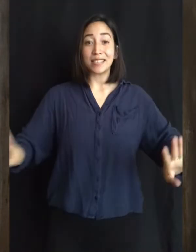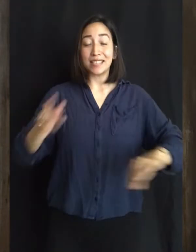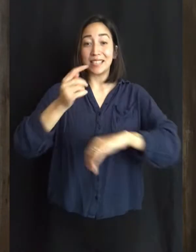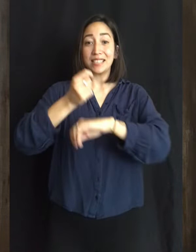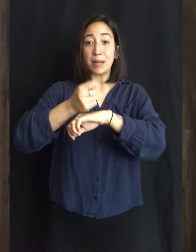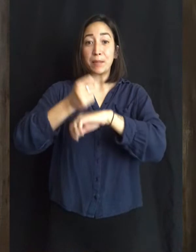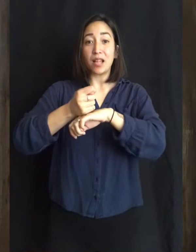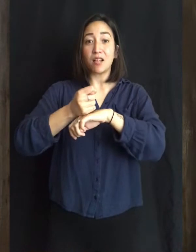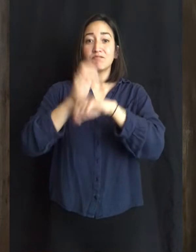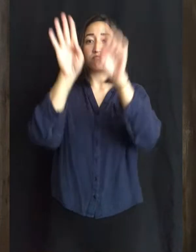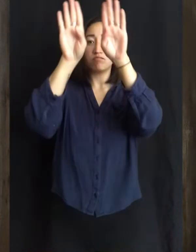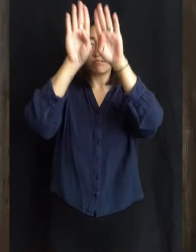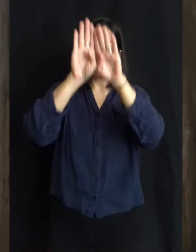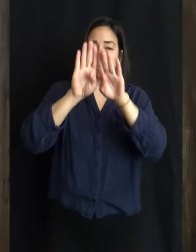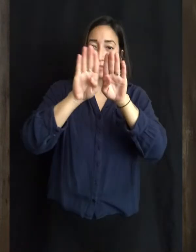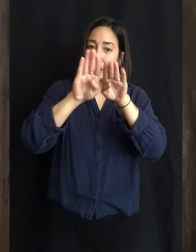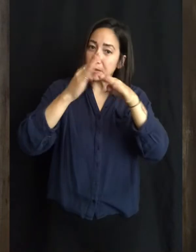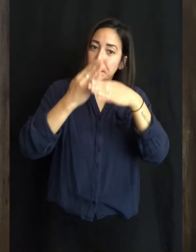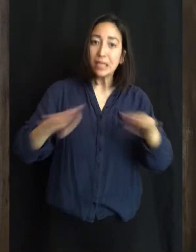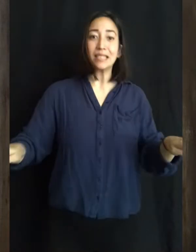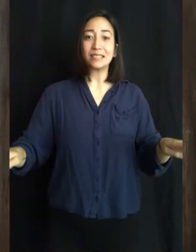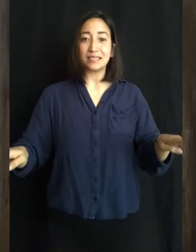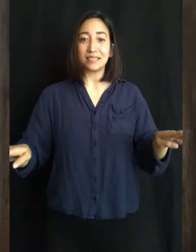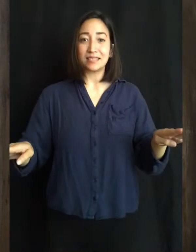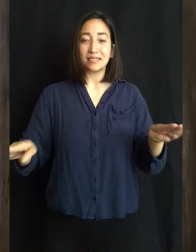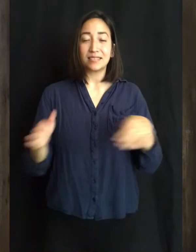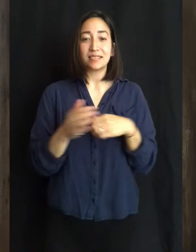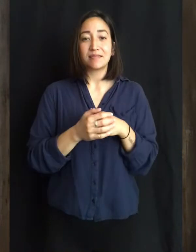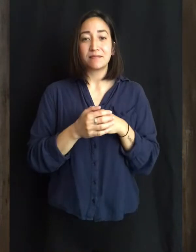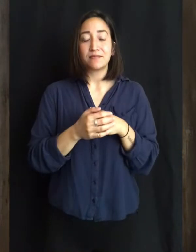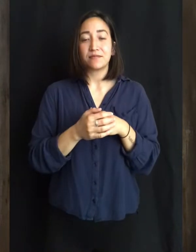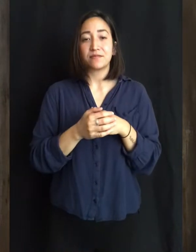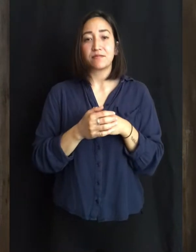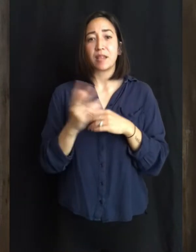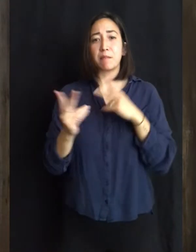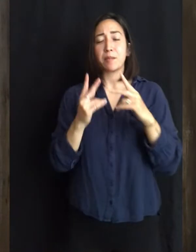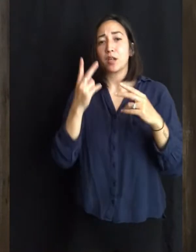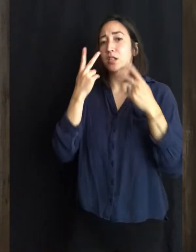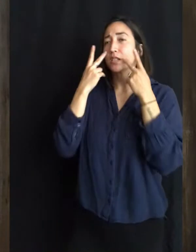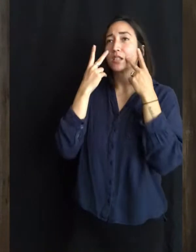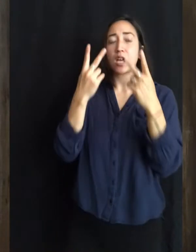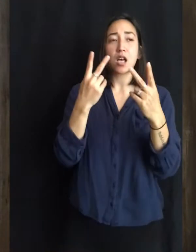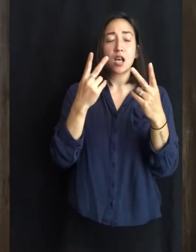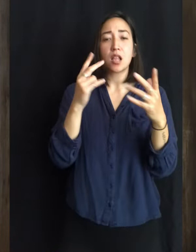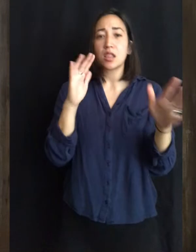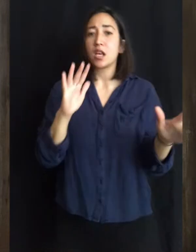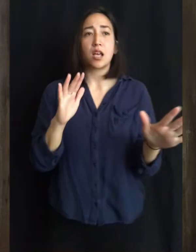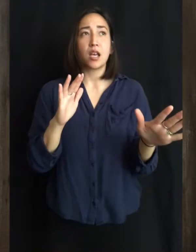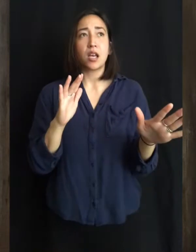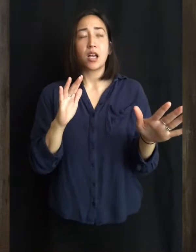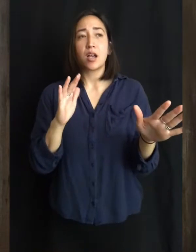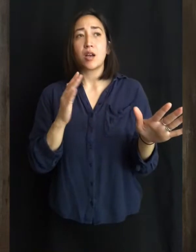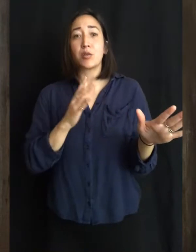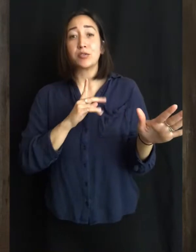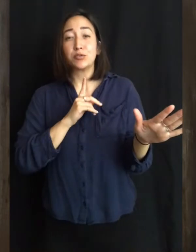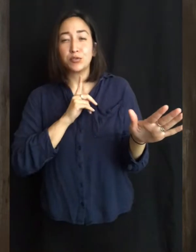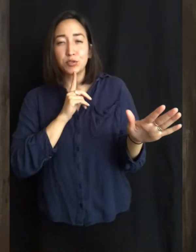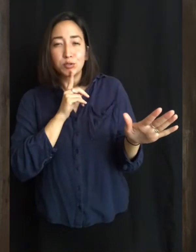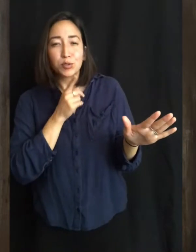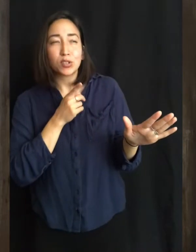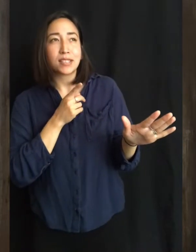centurion, who stood facing him, saw that this was he, the way he breathed his last, he